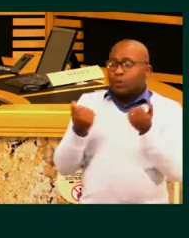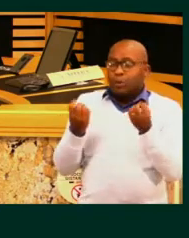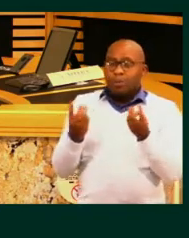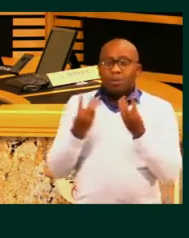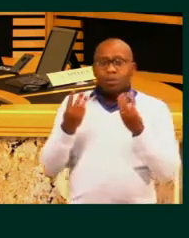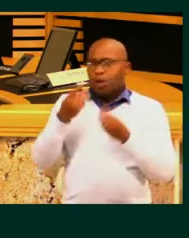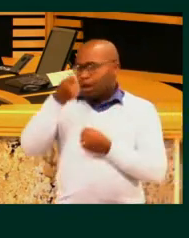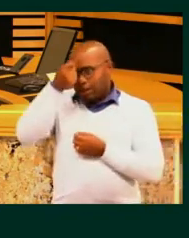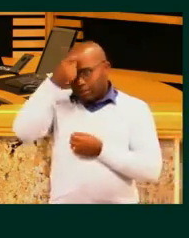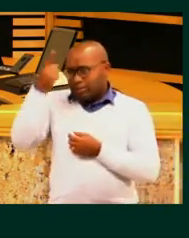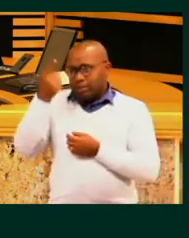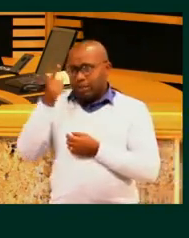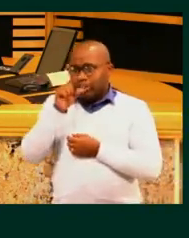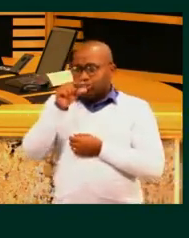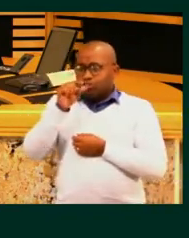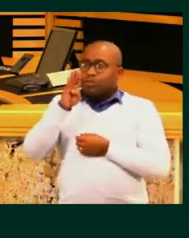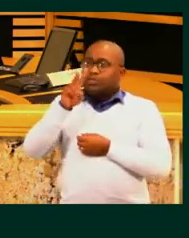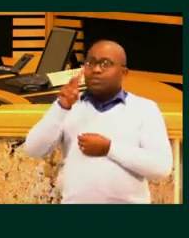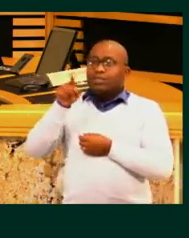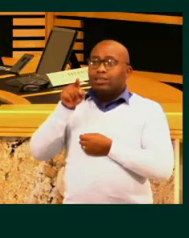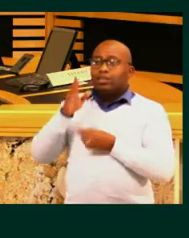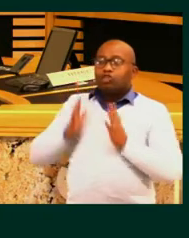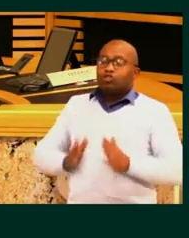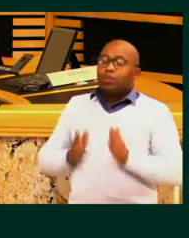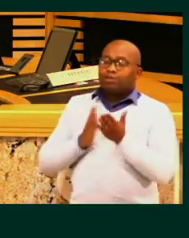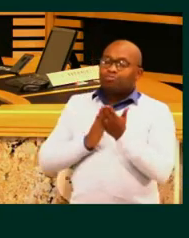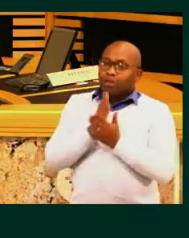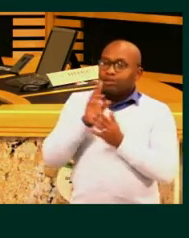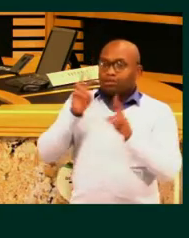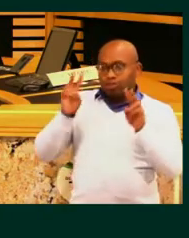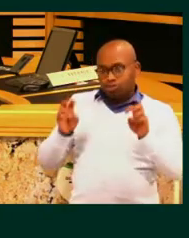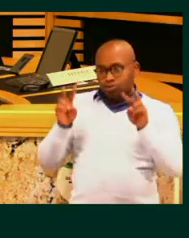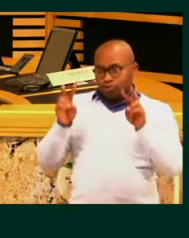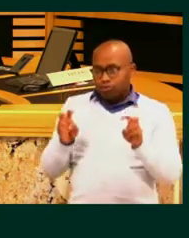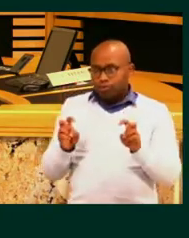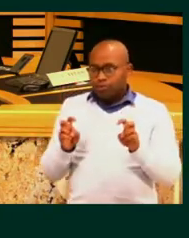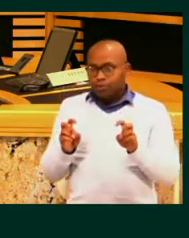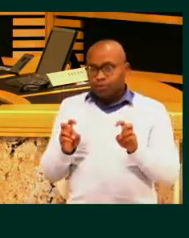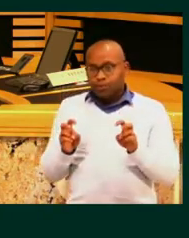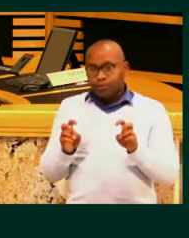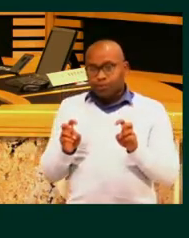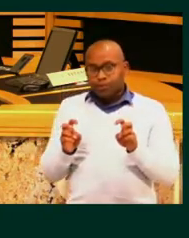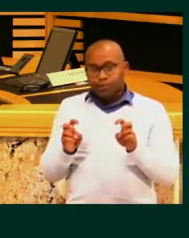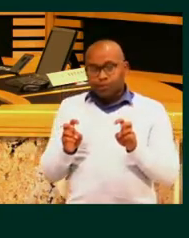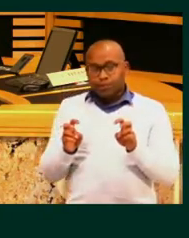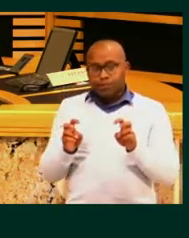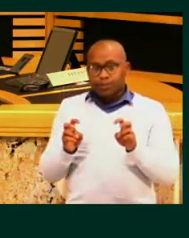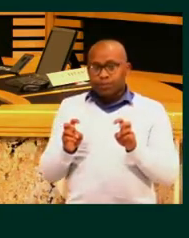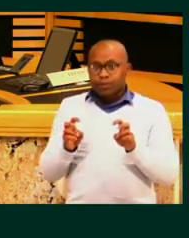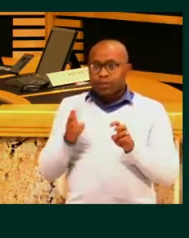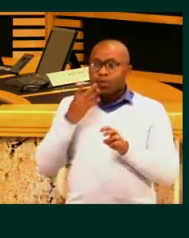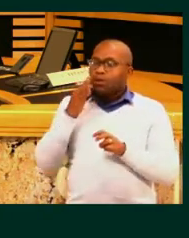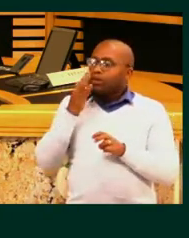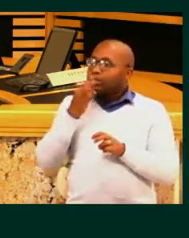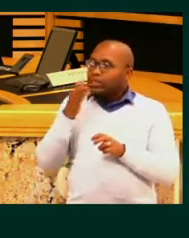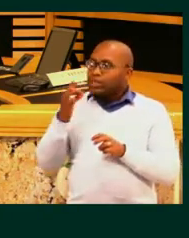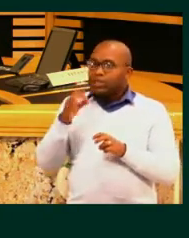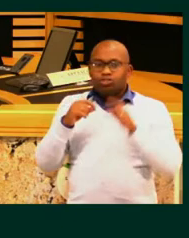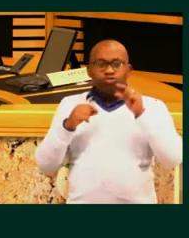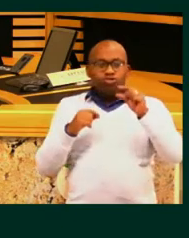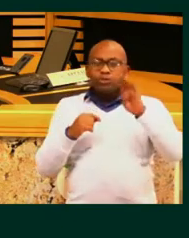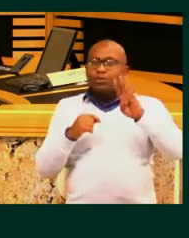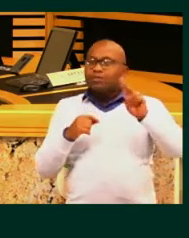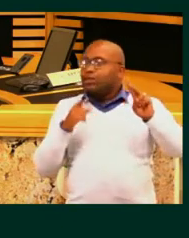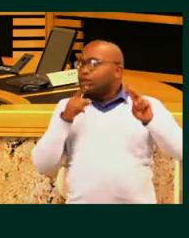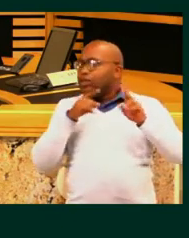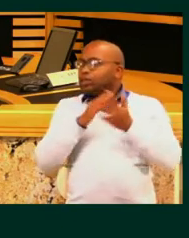areas in rural areas we go a punishment which is seen as a gbv they will say no this is normal this is a normal practice